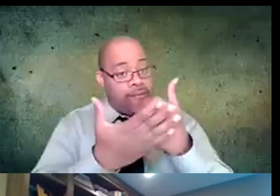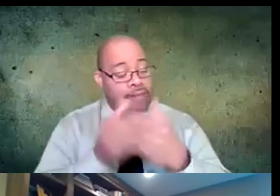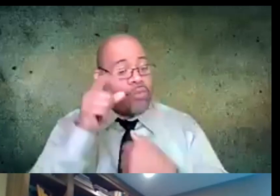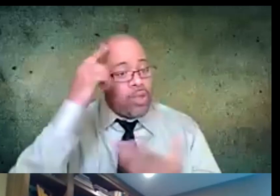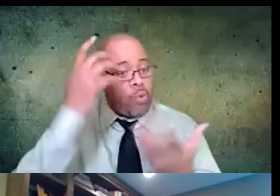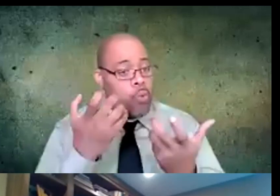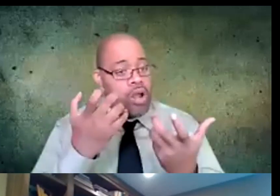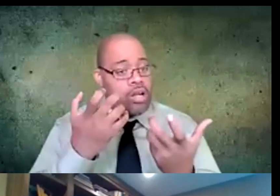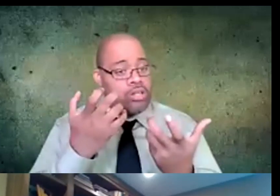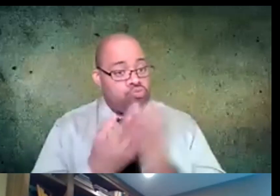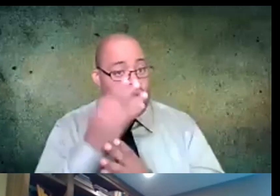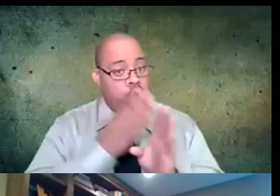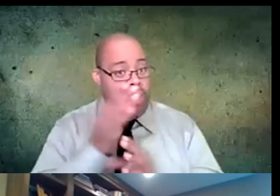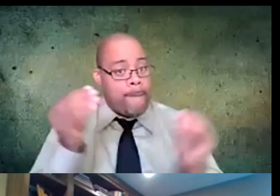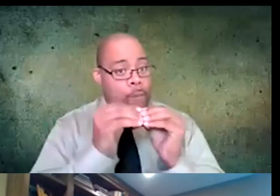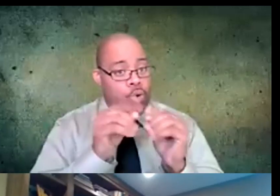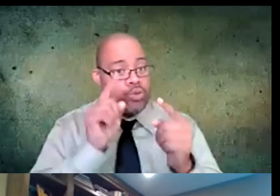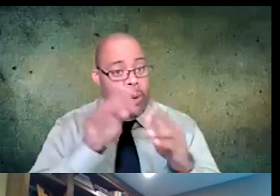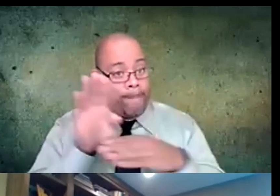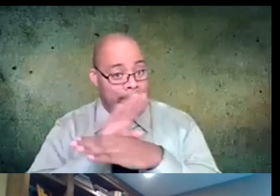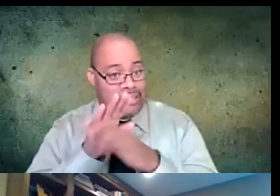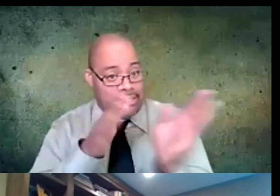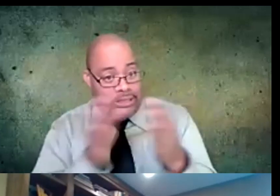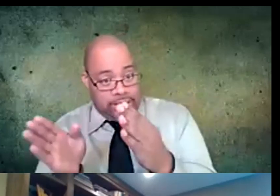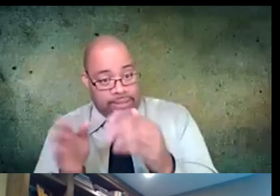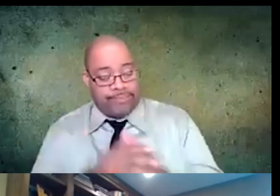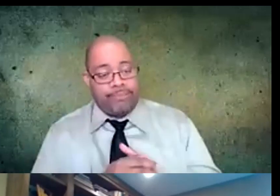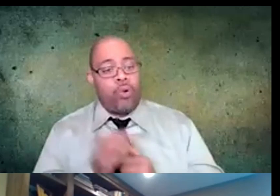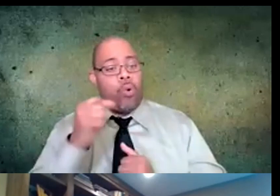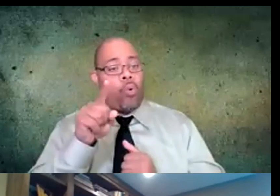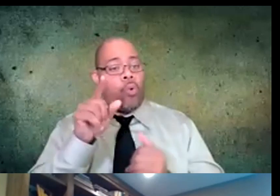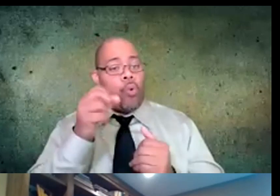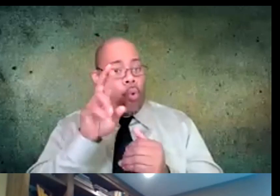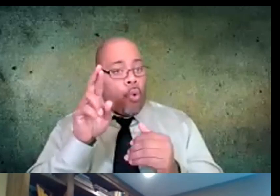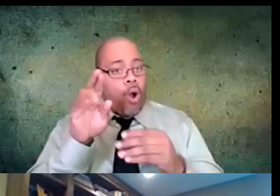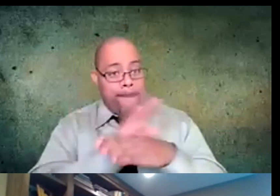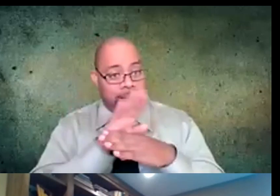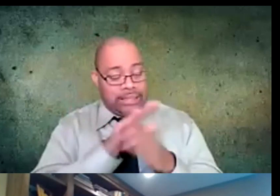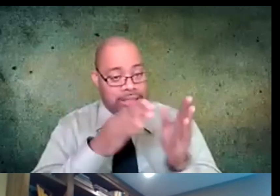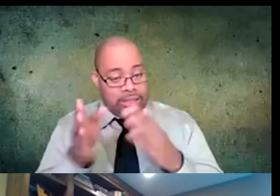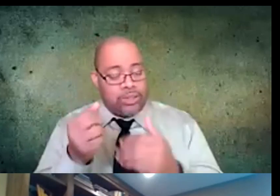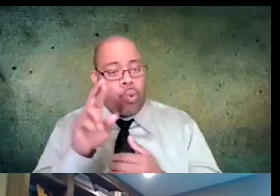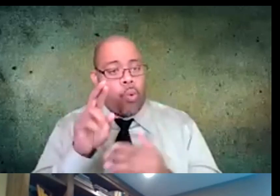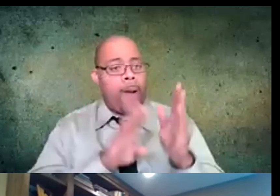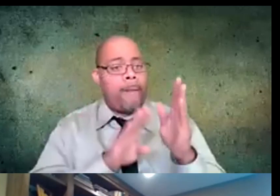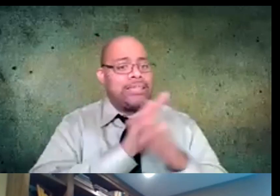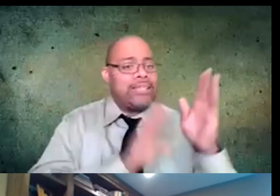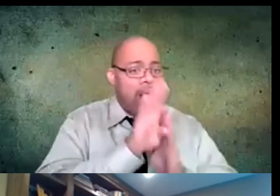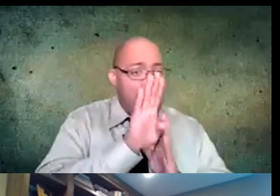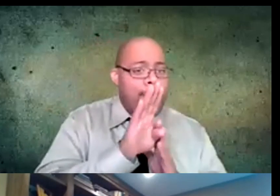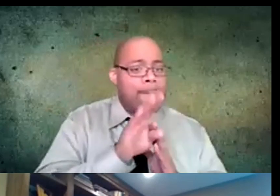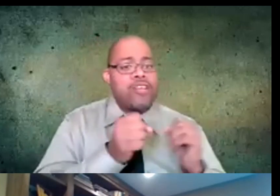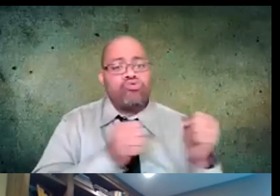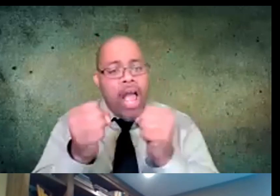want to grow your career more towards the business side, or the commercial side, right? So business development, corporate